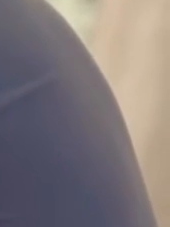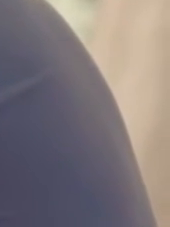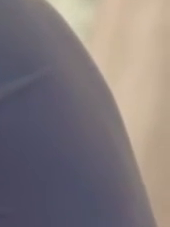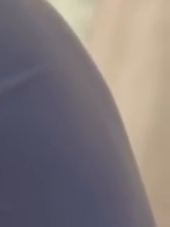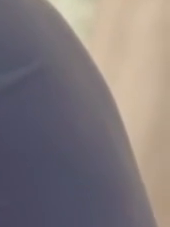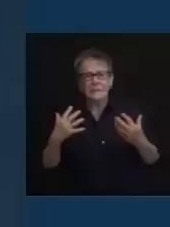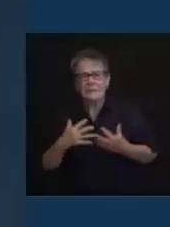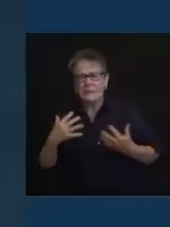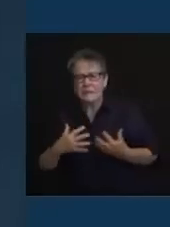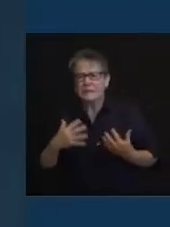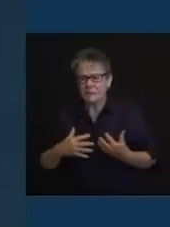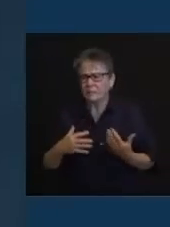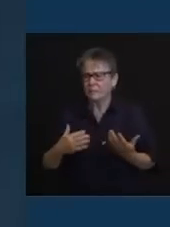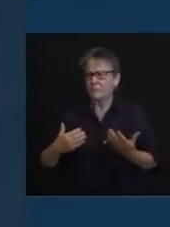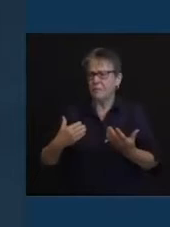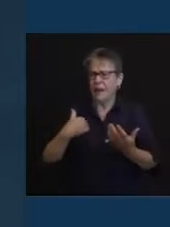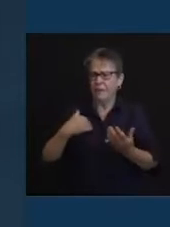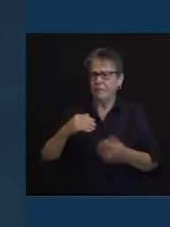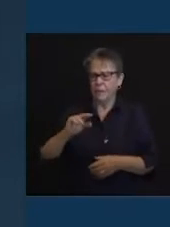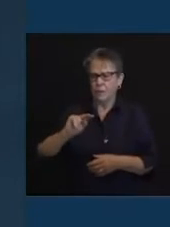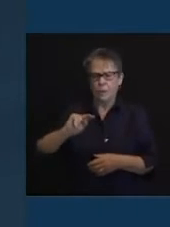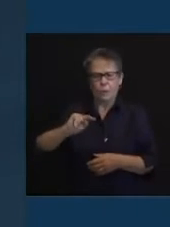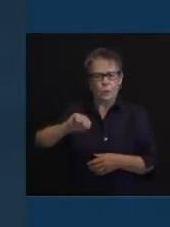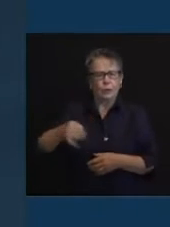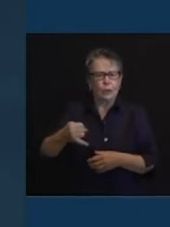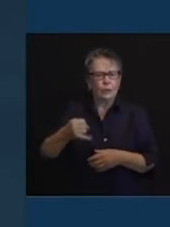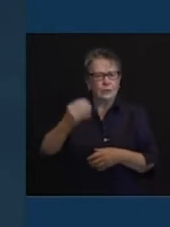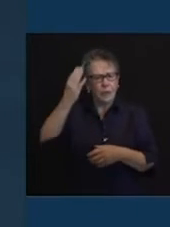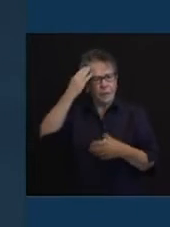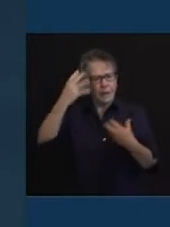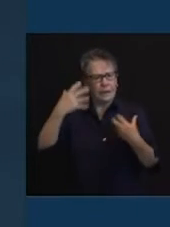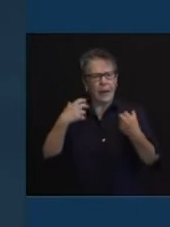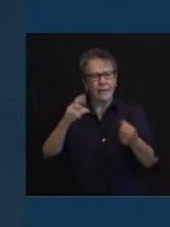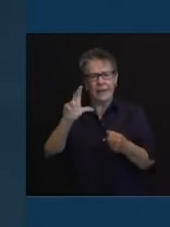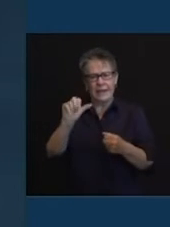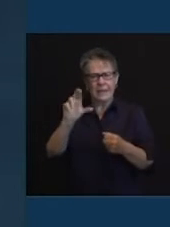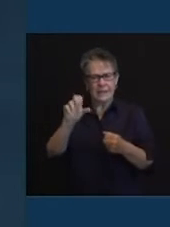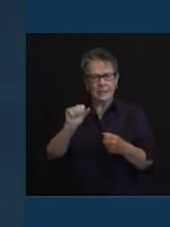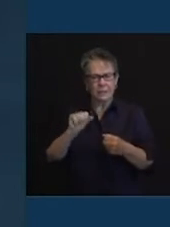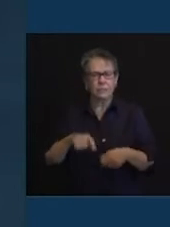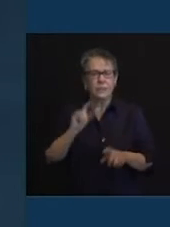New Jersey resident can call, and please make note of this,